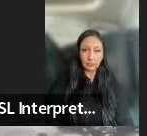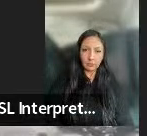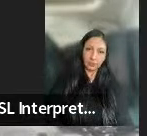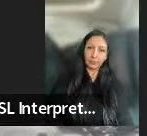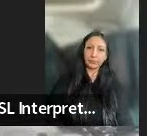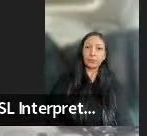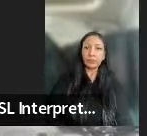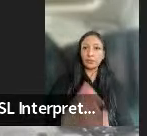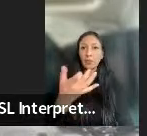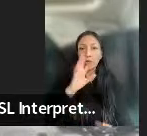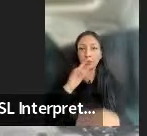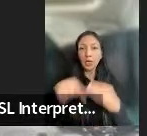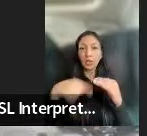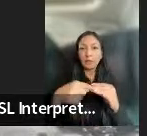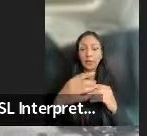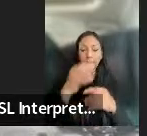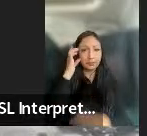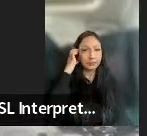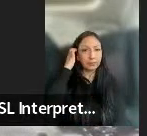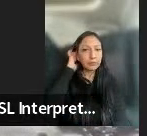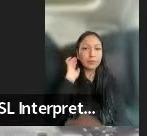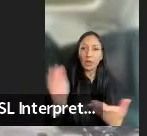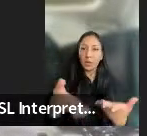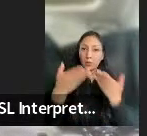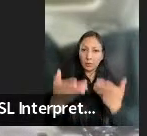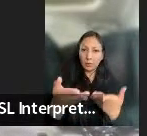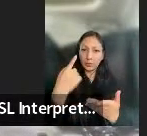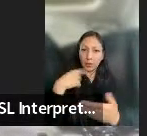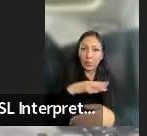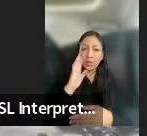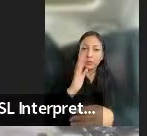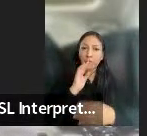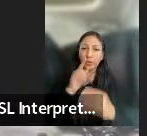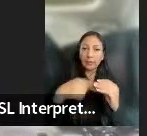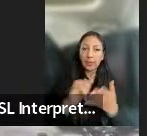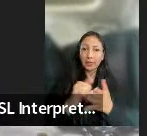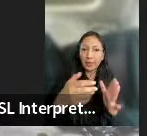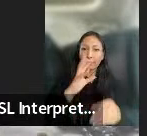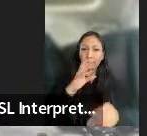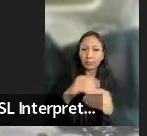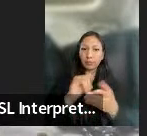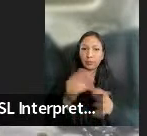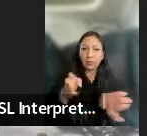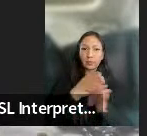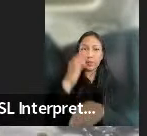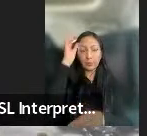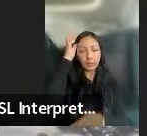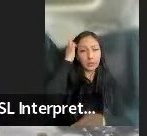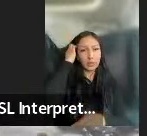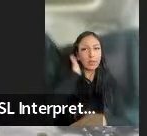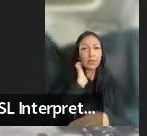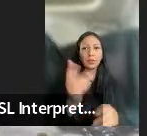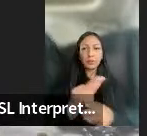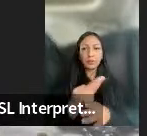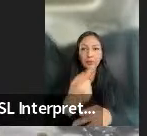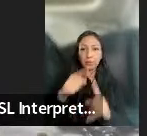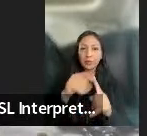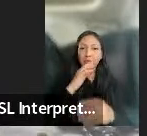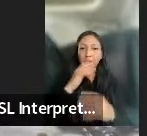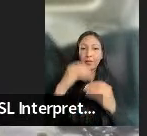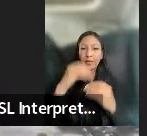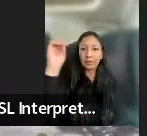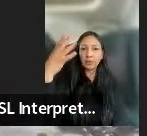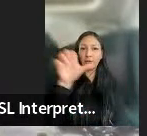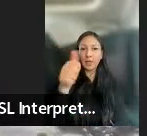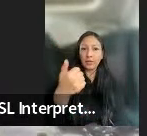I want to talk about the proposal we will be making regarding primary use when it comes to solar and other